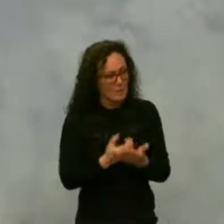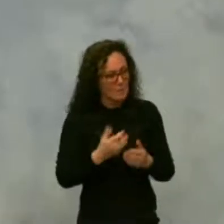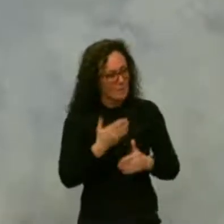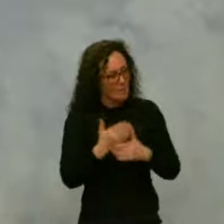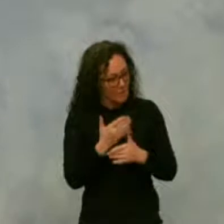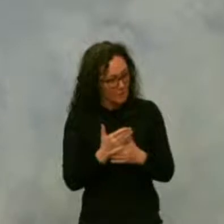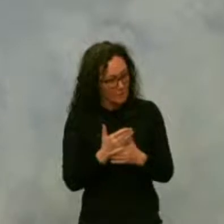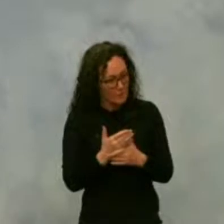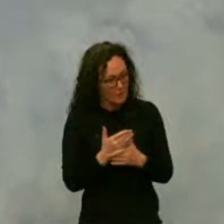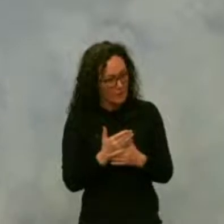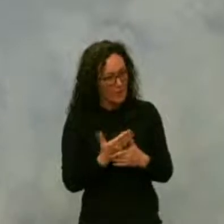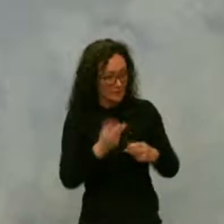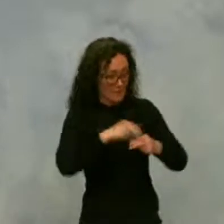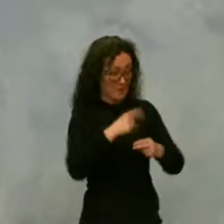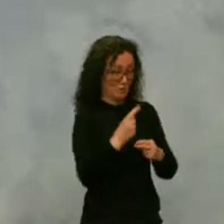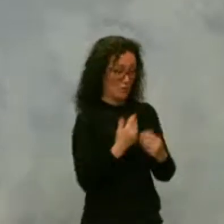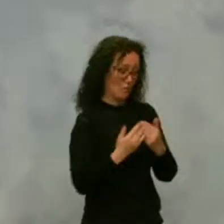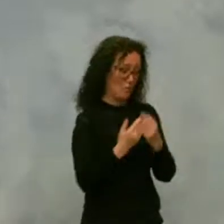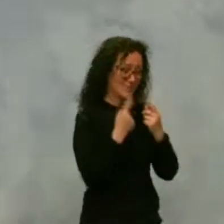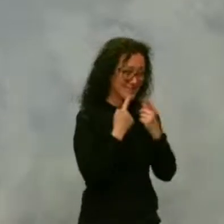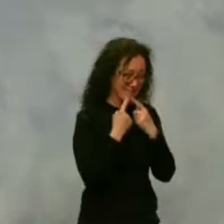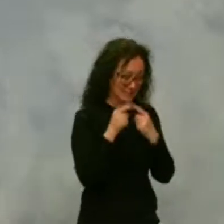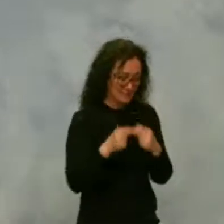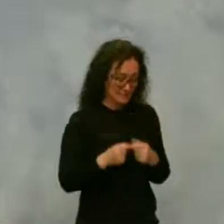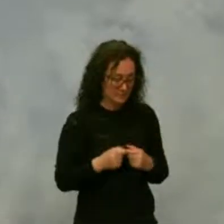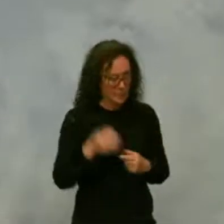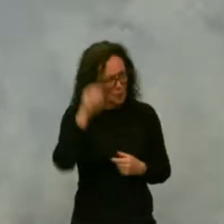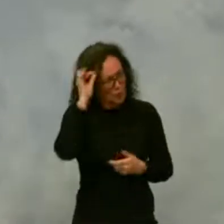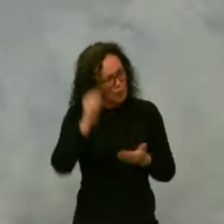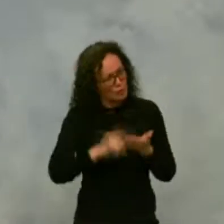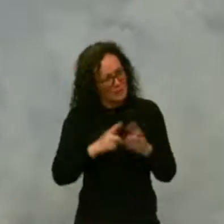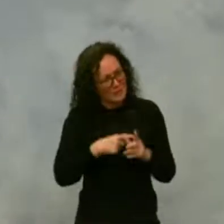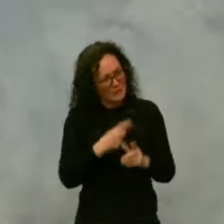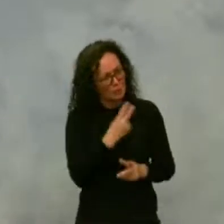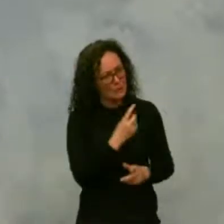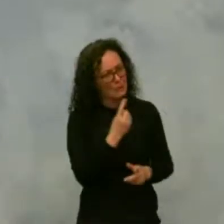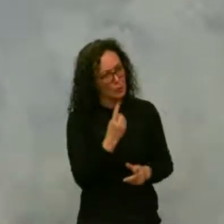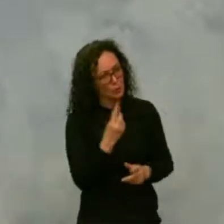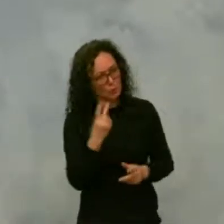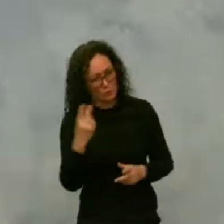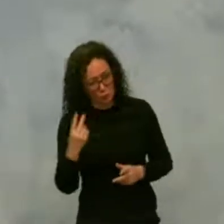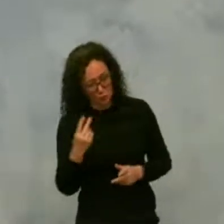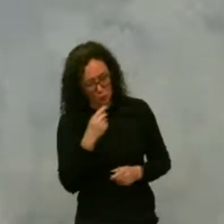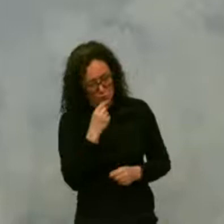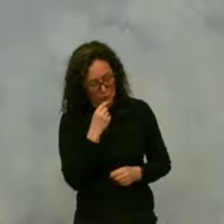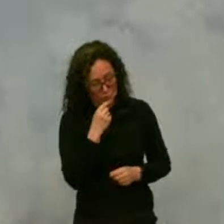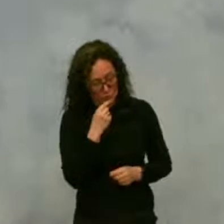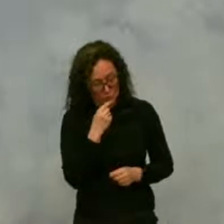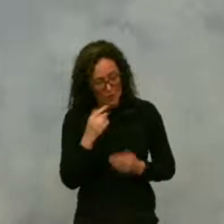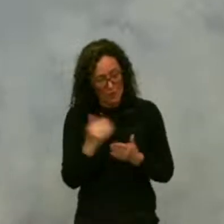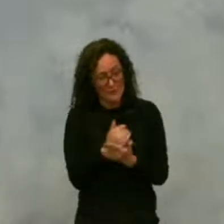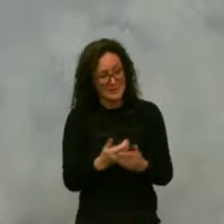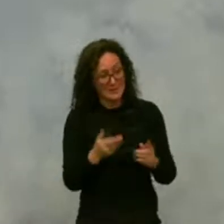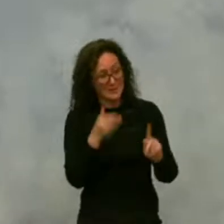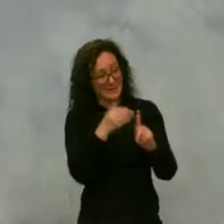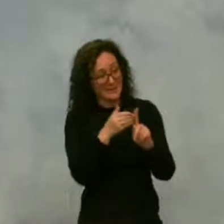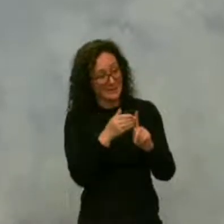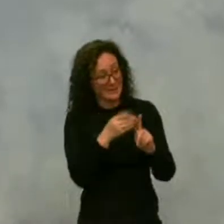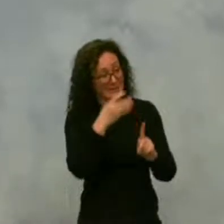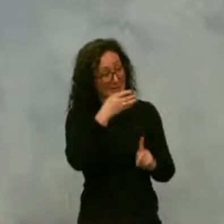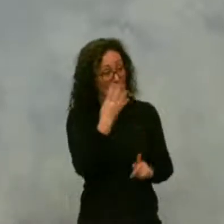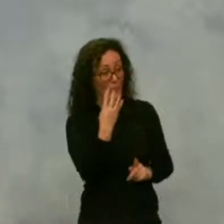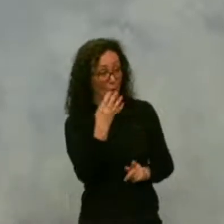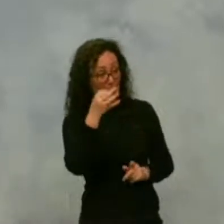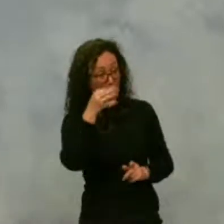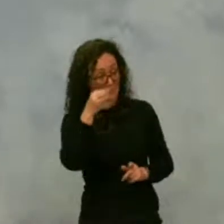in Appendix 1. In terms of council tax for 21-22, the collection target was set at 94%.